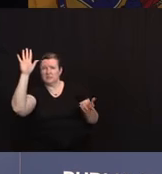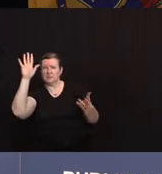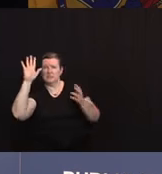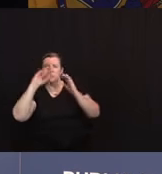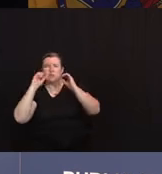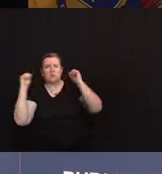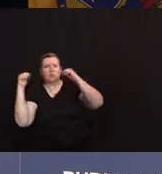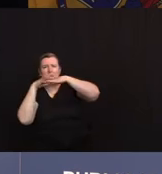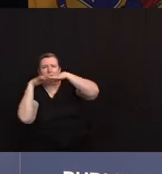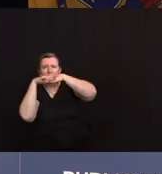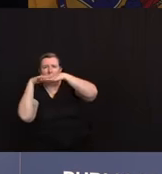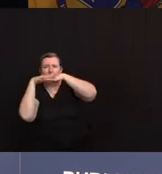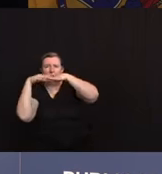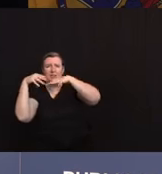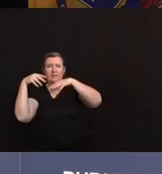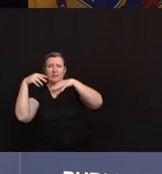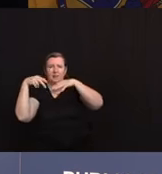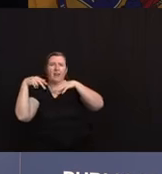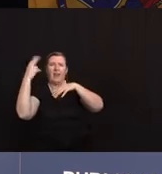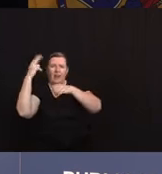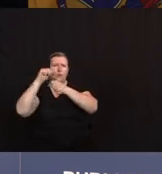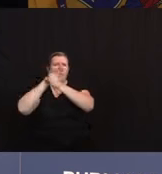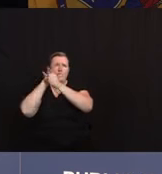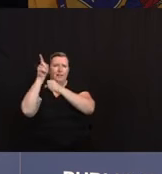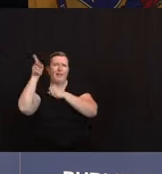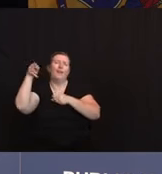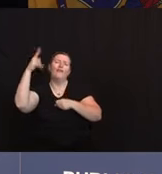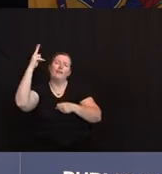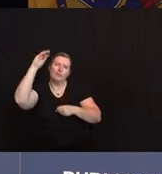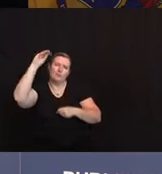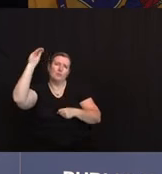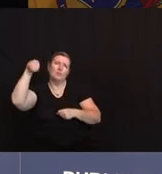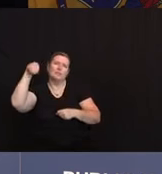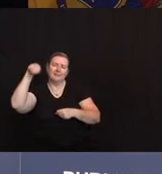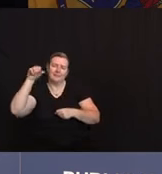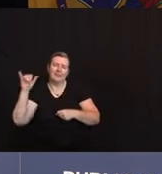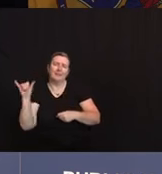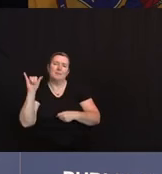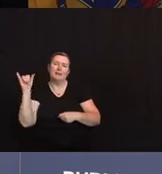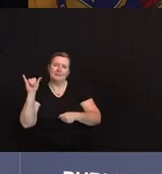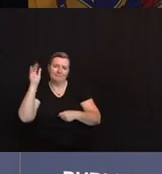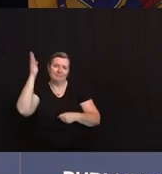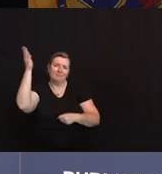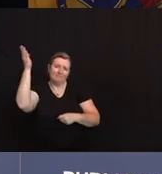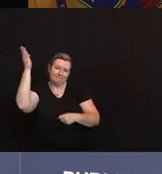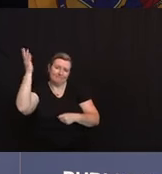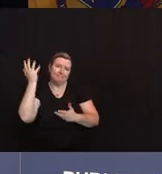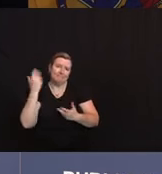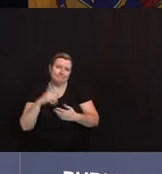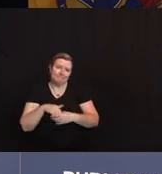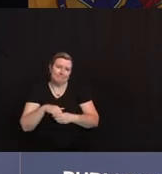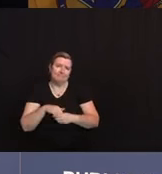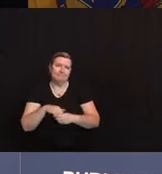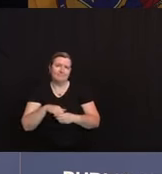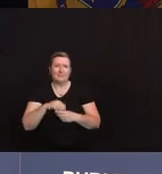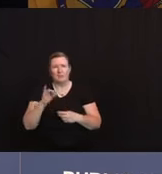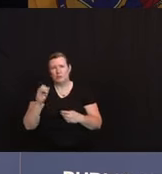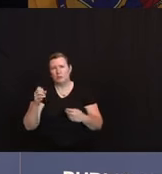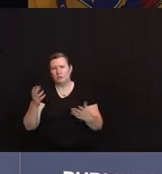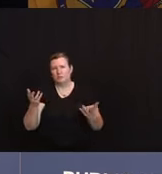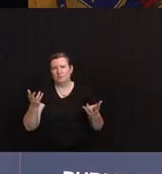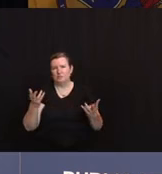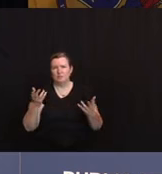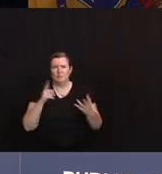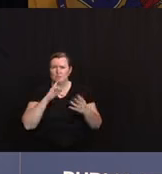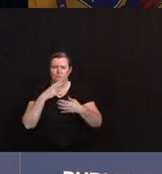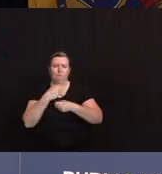general are also showing higher rates of people testing positive for antibodies. So that's the short answer, and